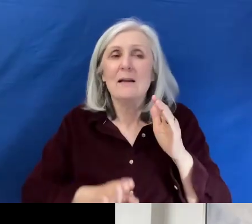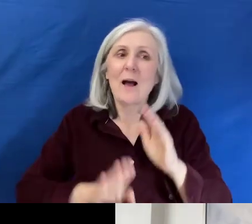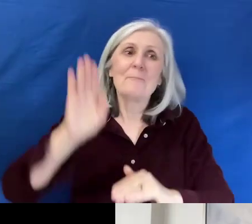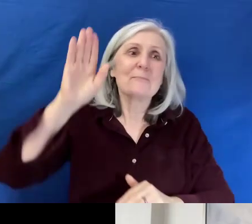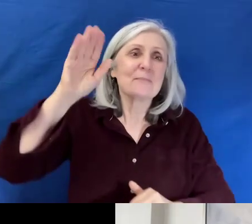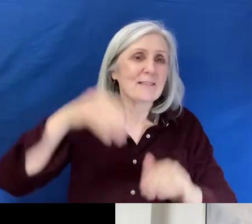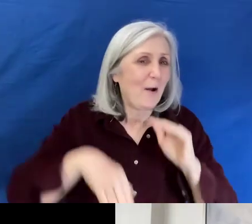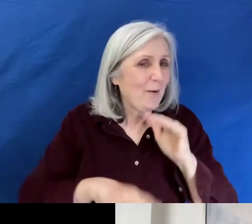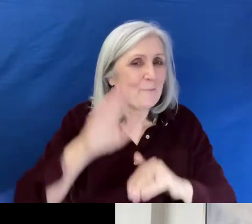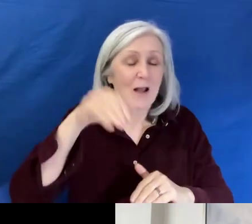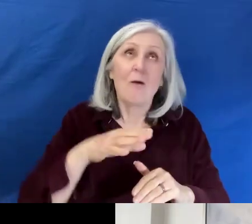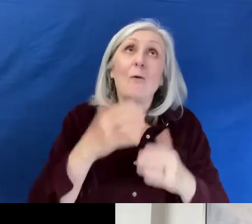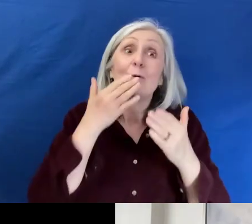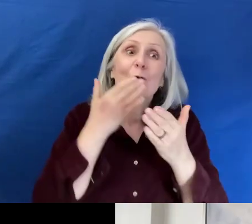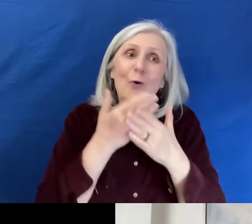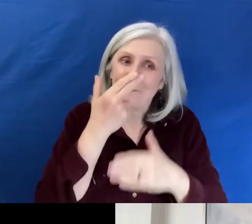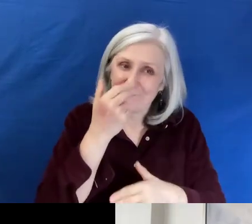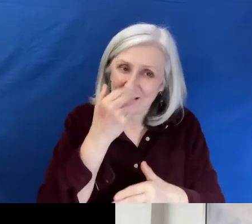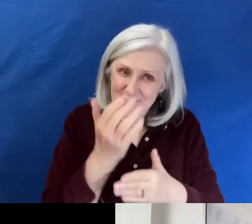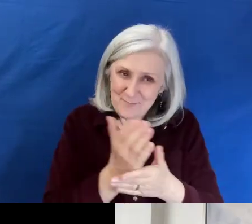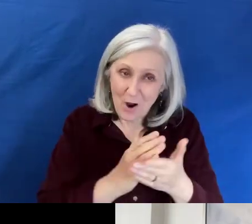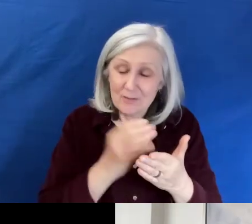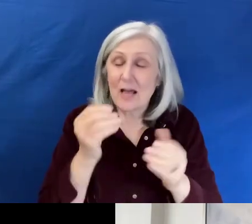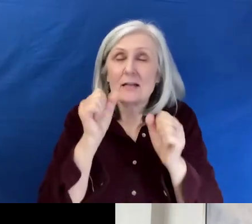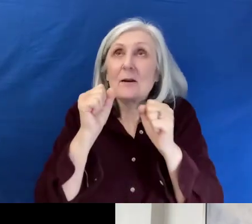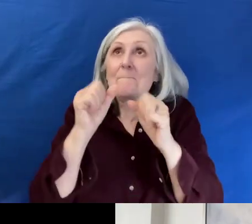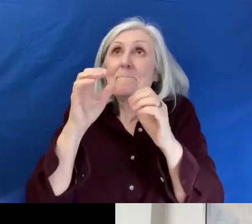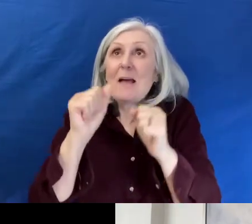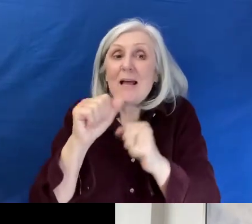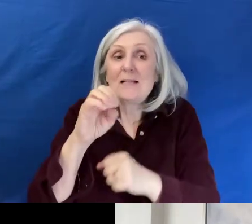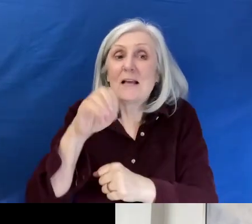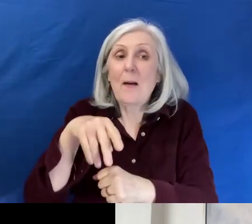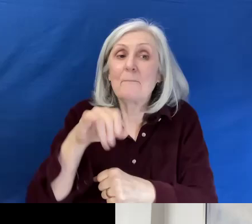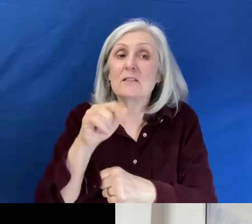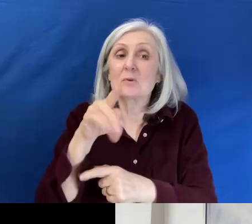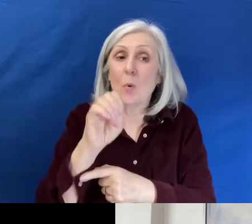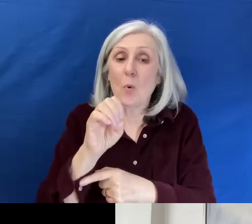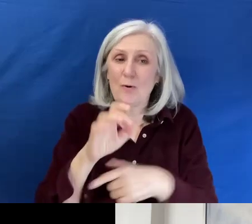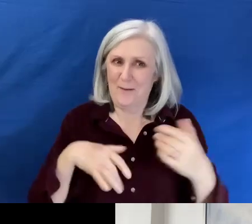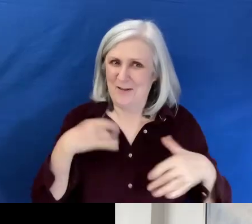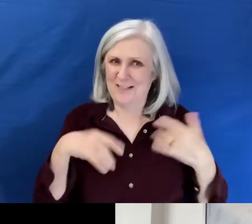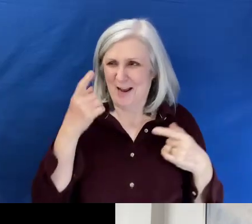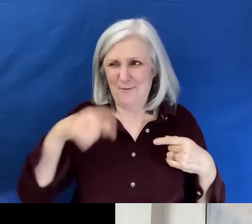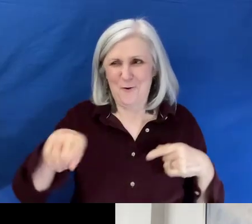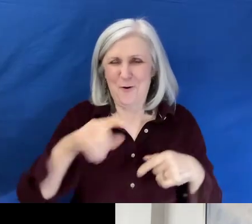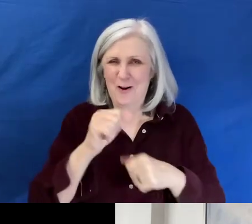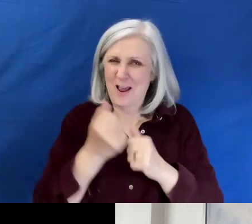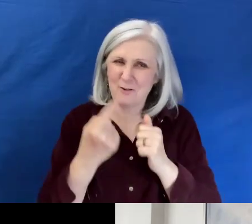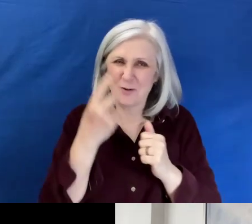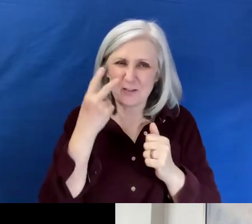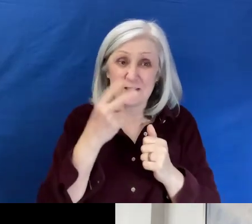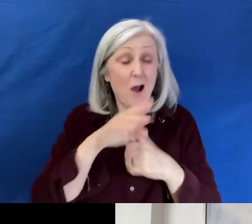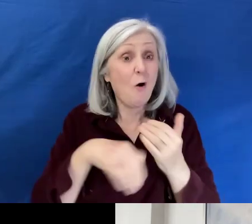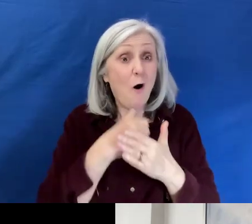really great funny moments. And there's also an amazing episode that I'm so excited for everyone to see where all the women of Brookfield